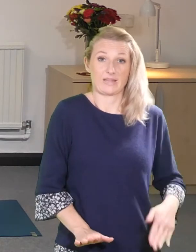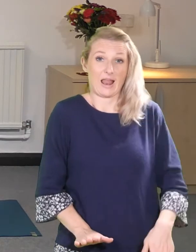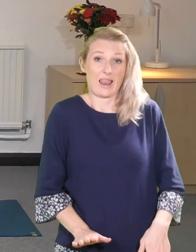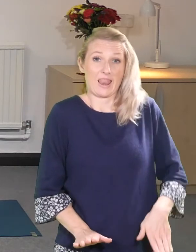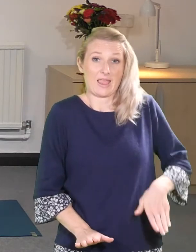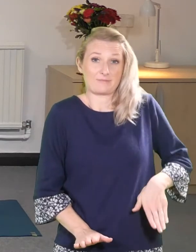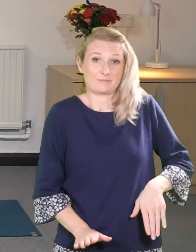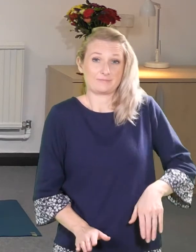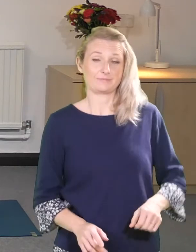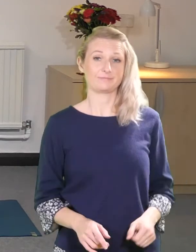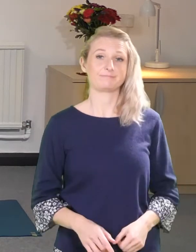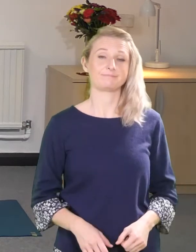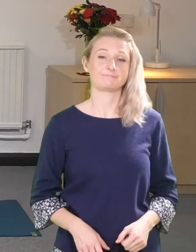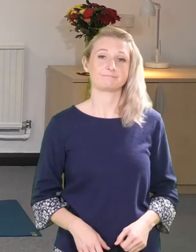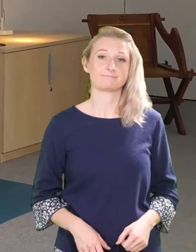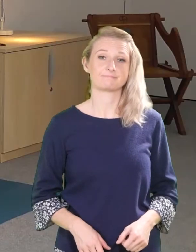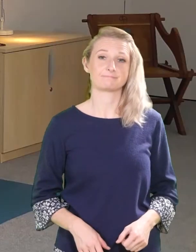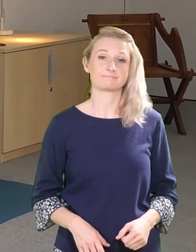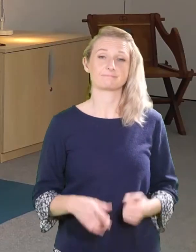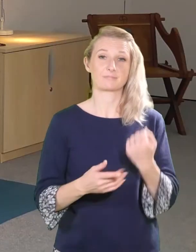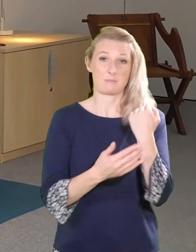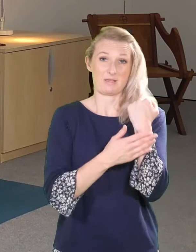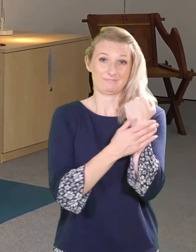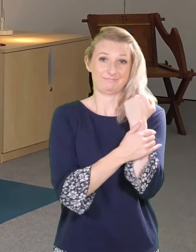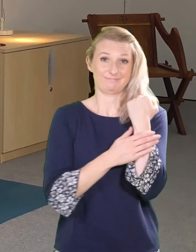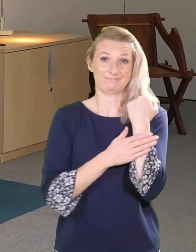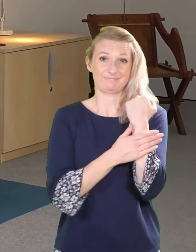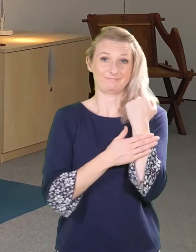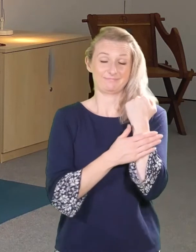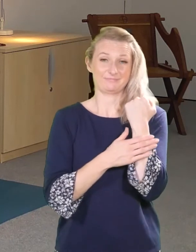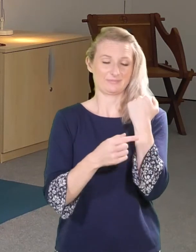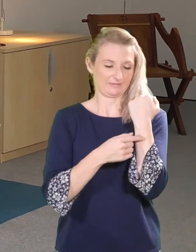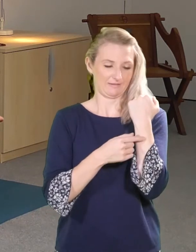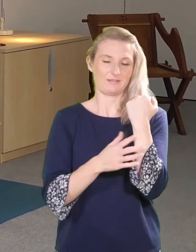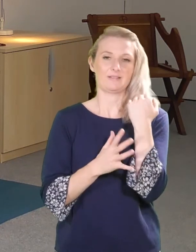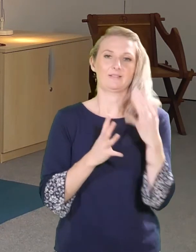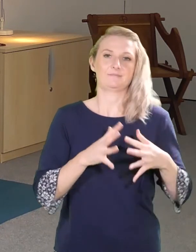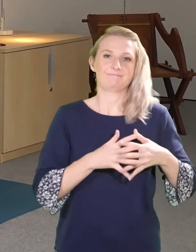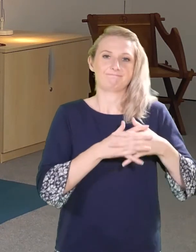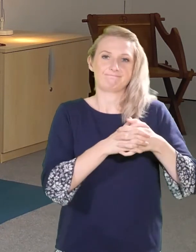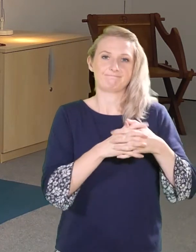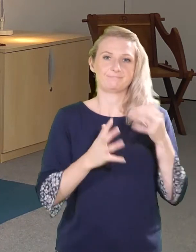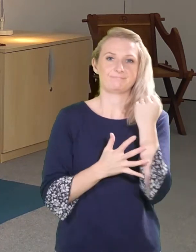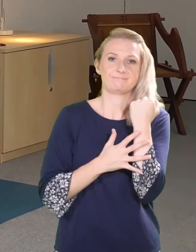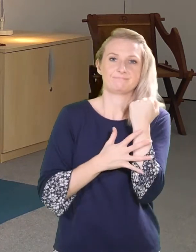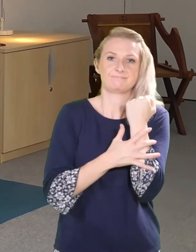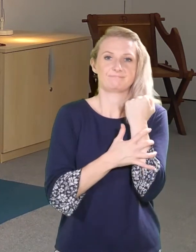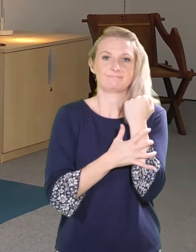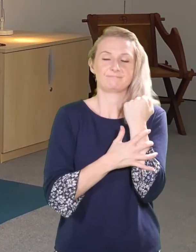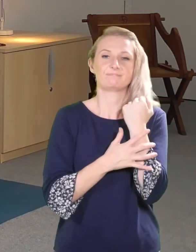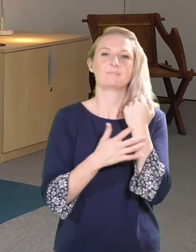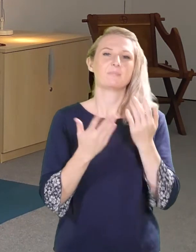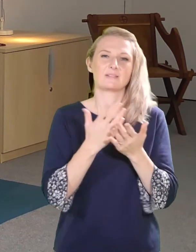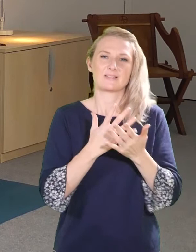interlocking my fingers around my shin, but you might have your hands on your hips or you could interlock your hands underneath